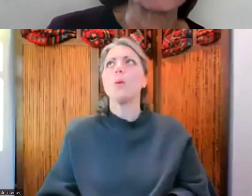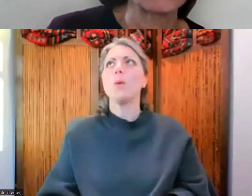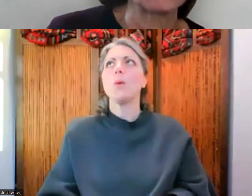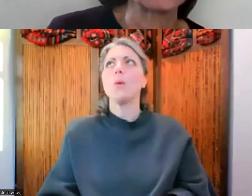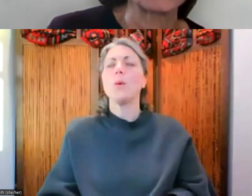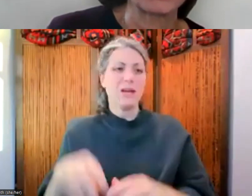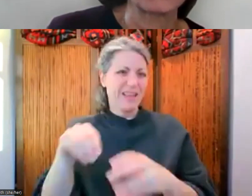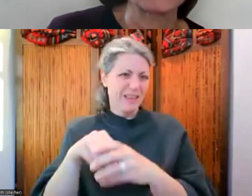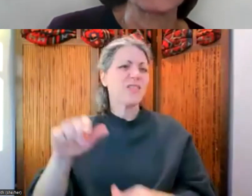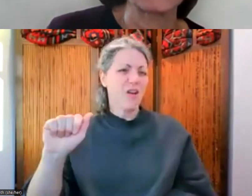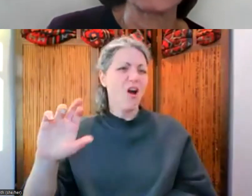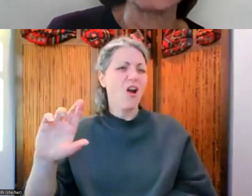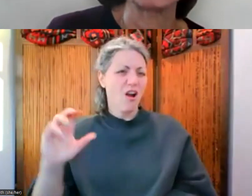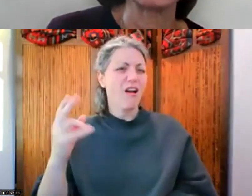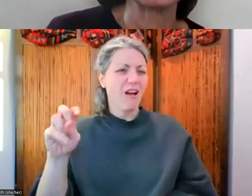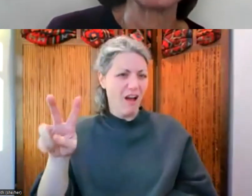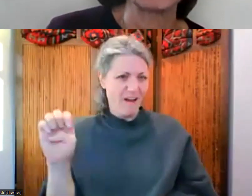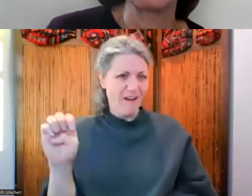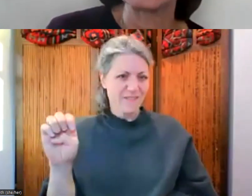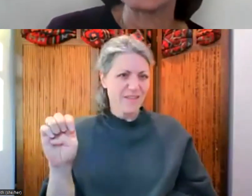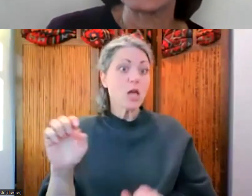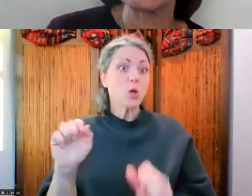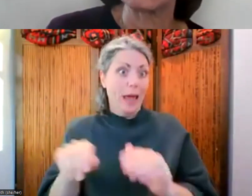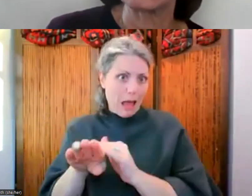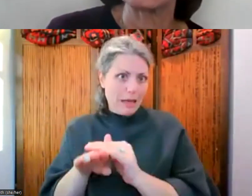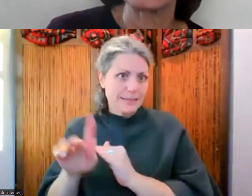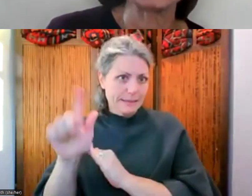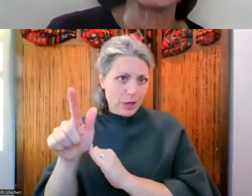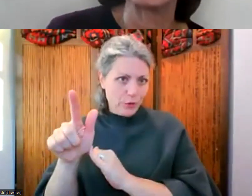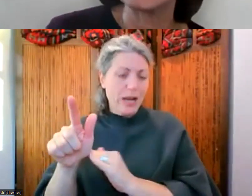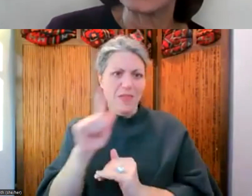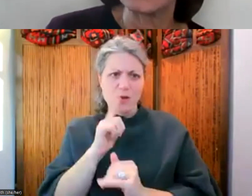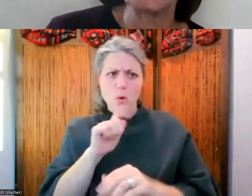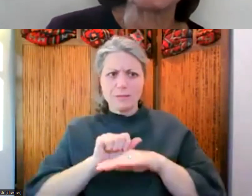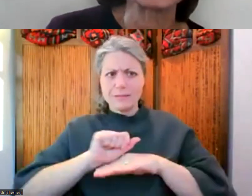archive so that you can access it. And I think we'll be able to send you all the link.